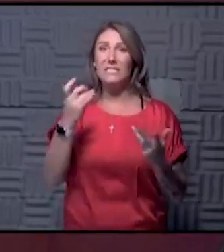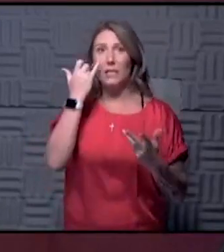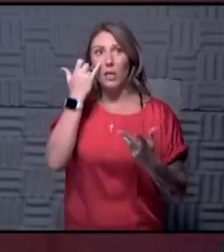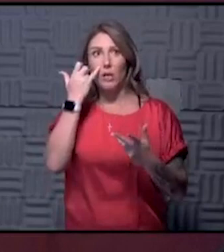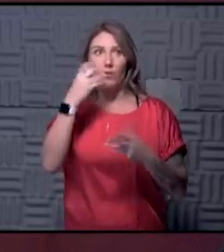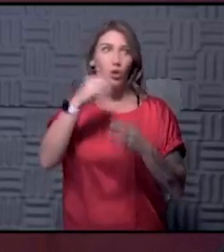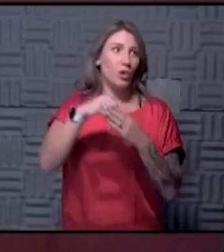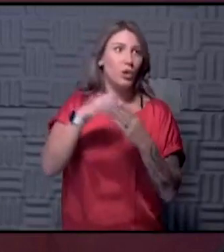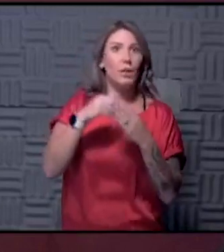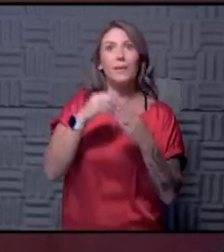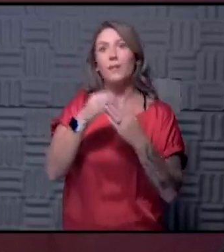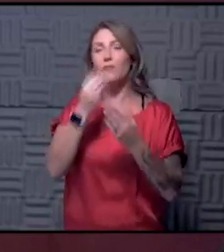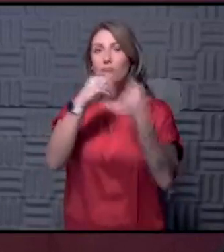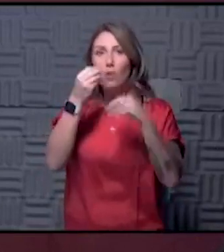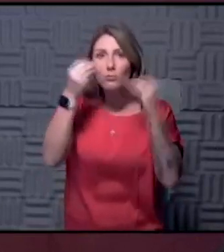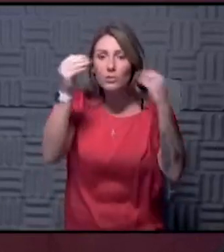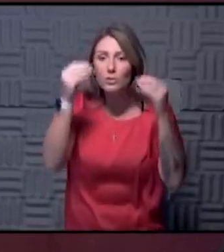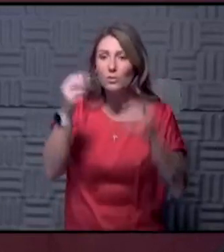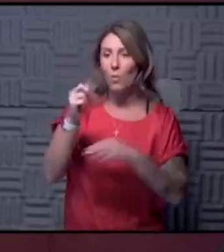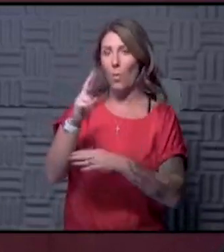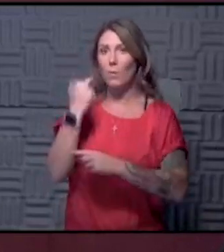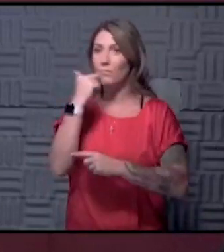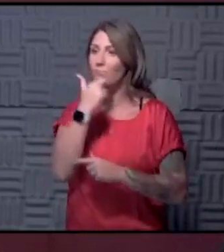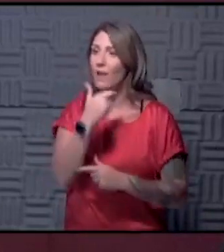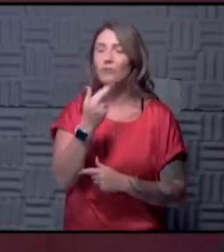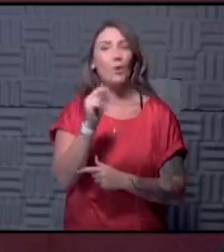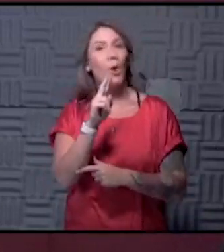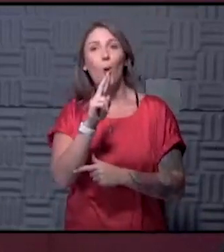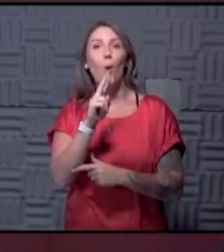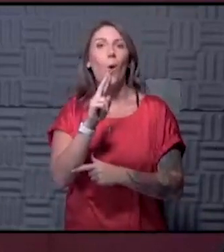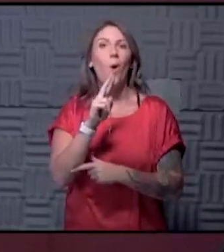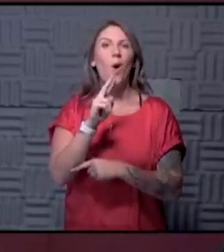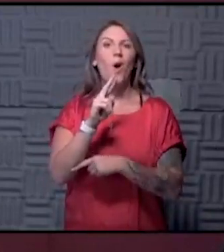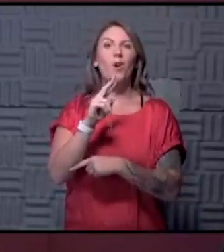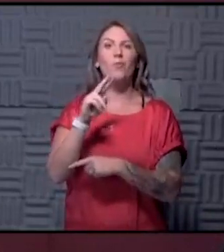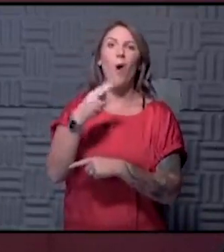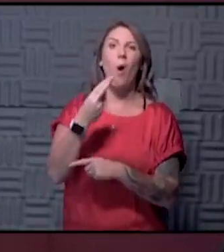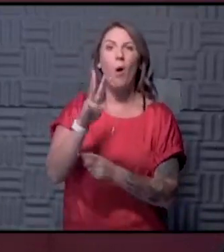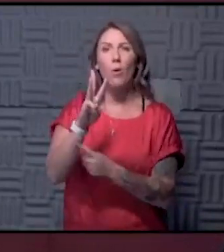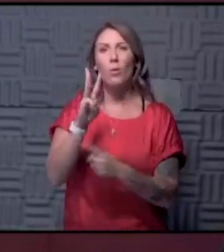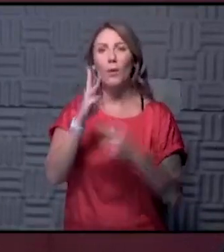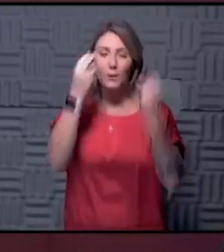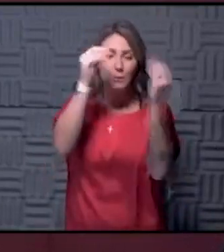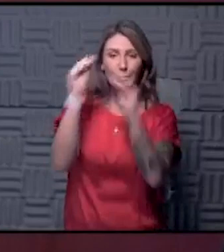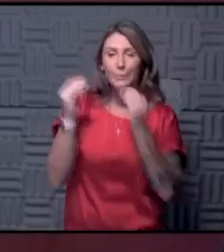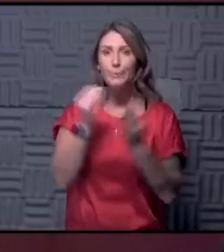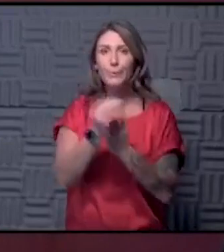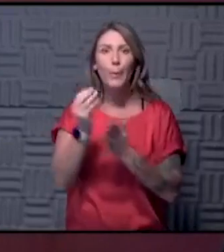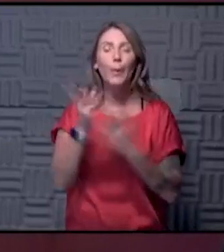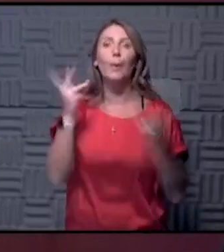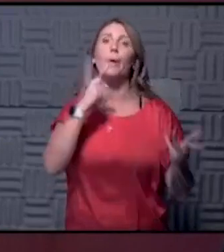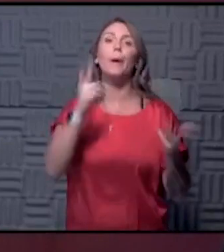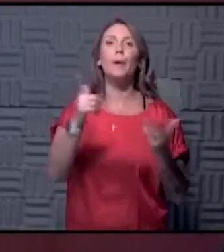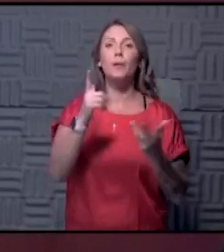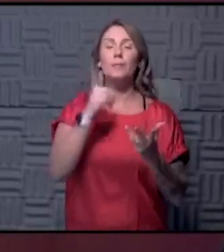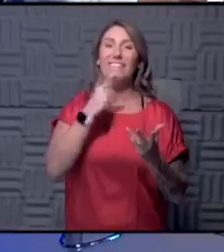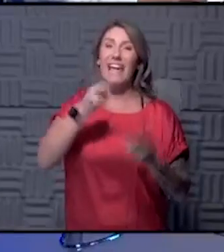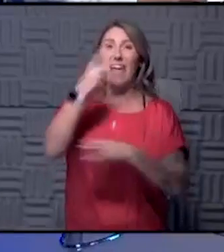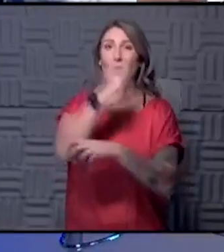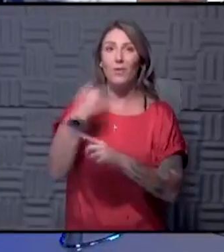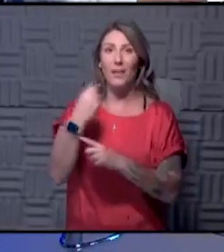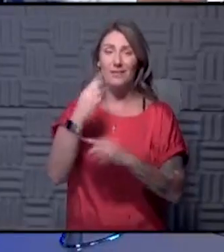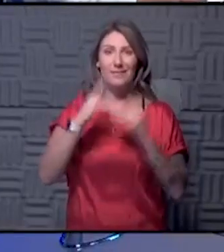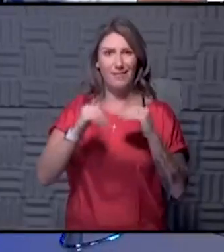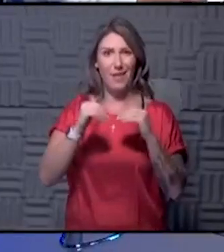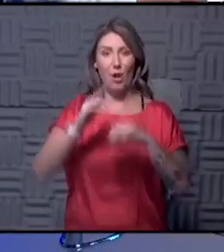in the restaurant, or where the hardware store, wherever you are. That's probably a higher risk right now than actually everything that we've got in place